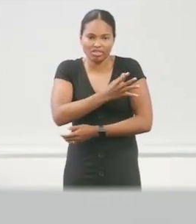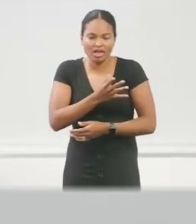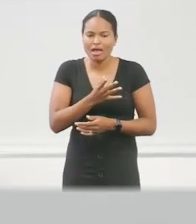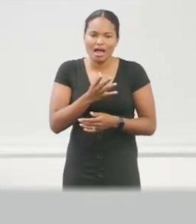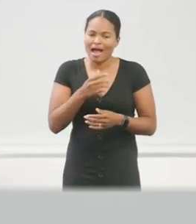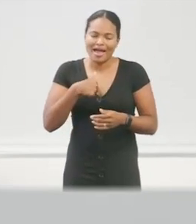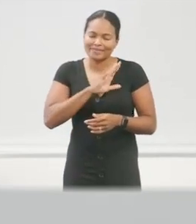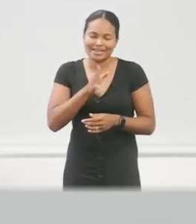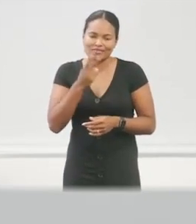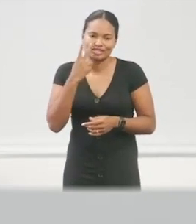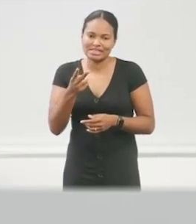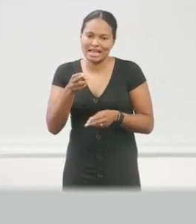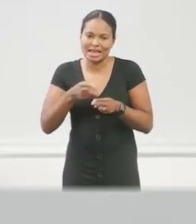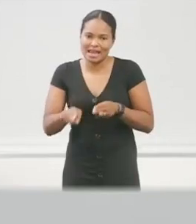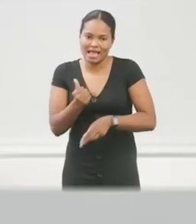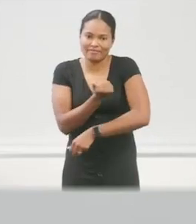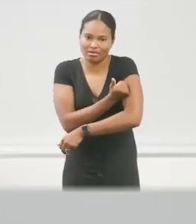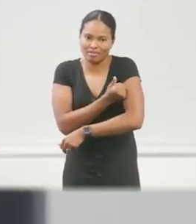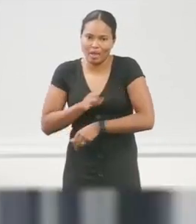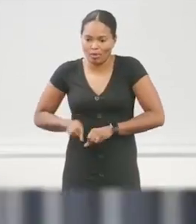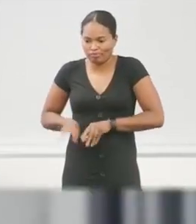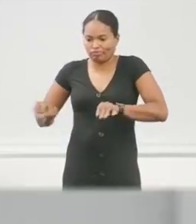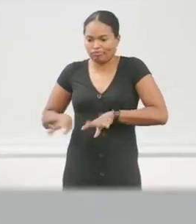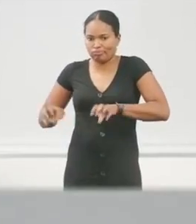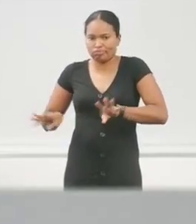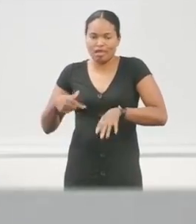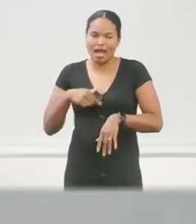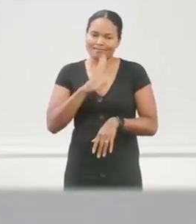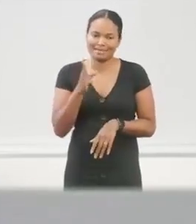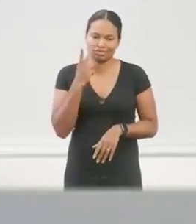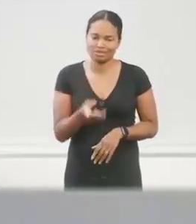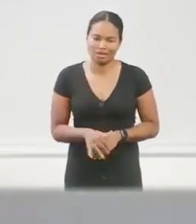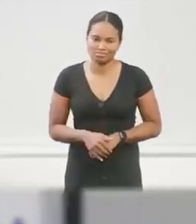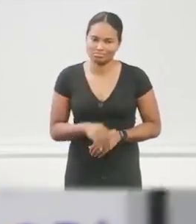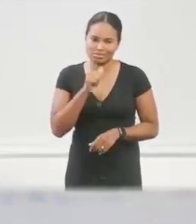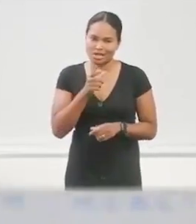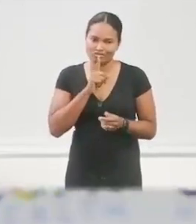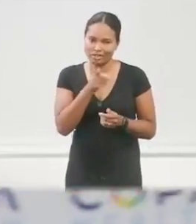knife wound in somebody's belly that spurted around everywhere. I'm just going to tell you that right now. It doesn't happen.